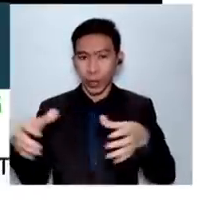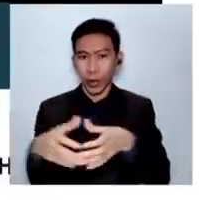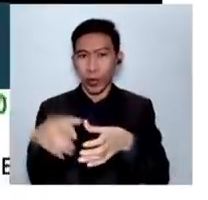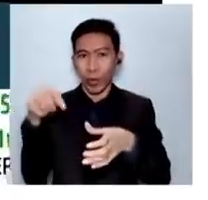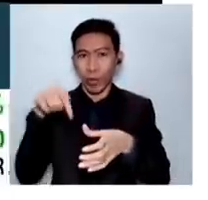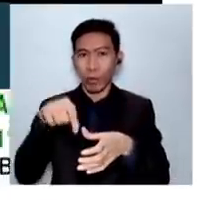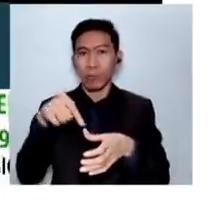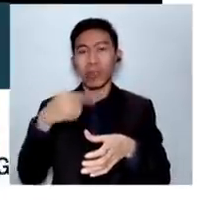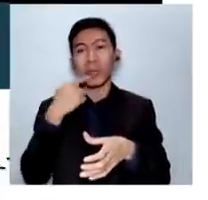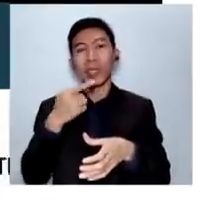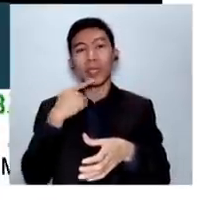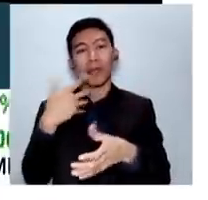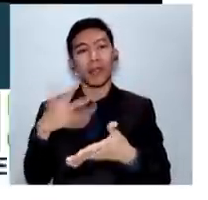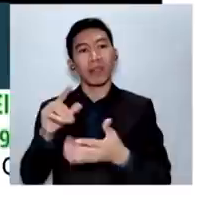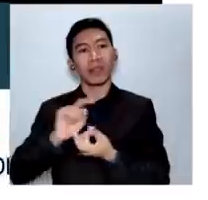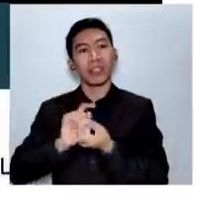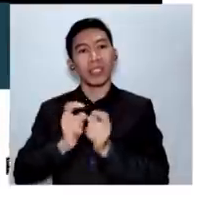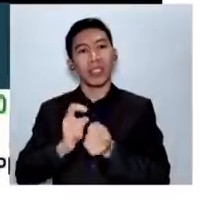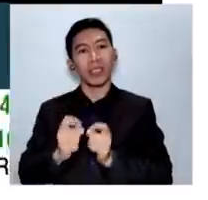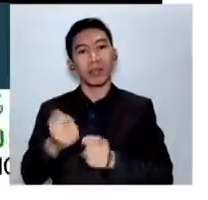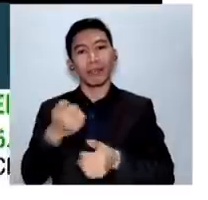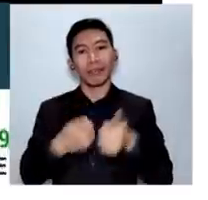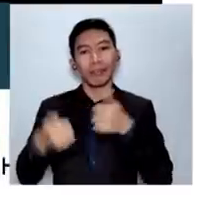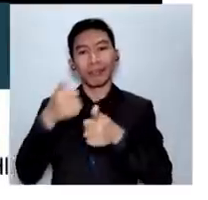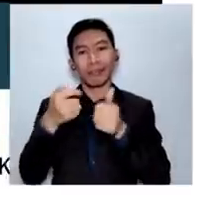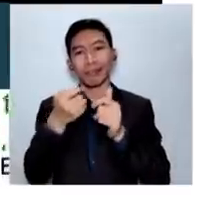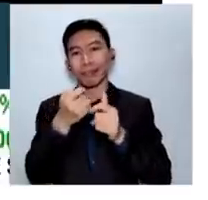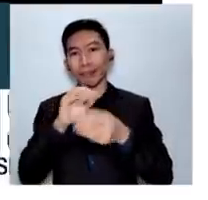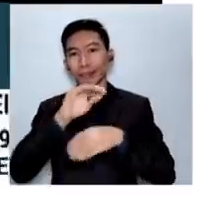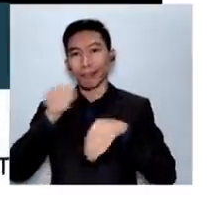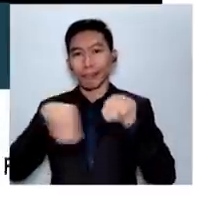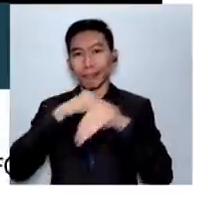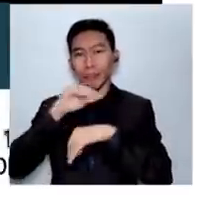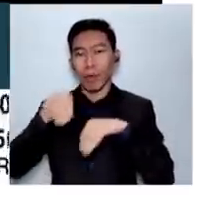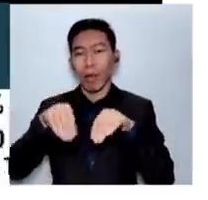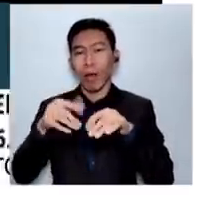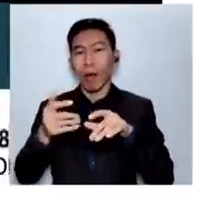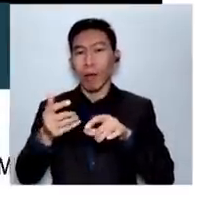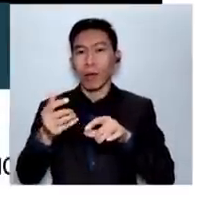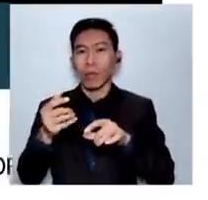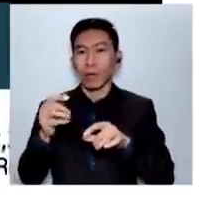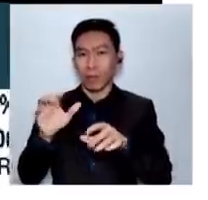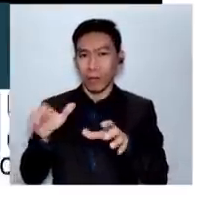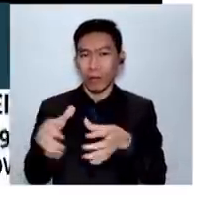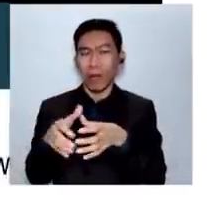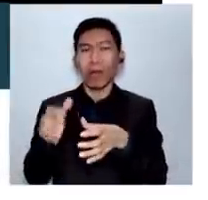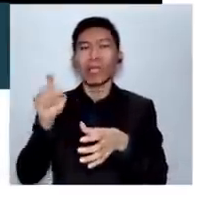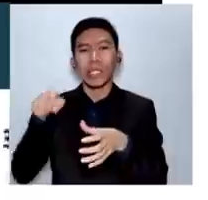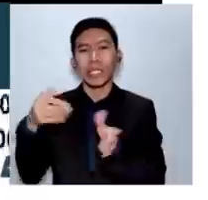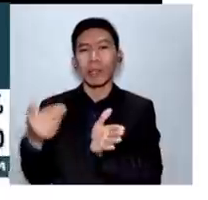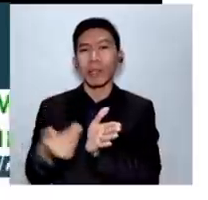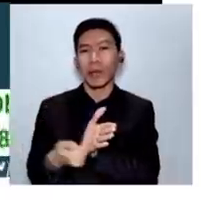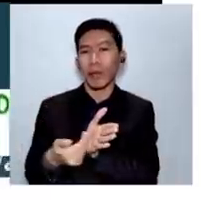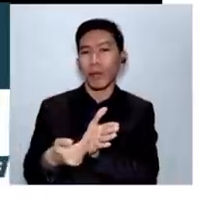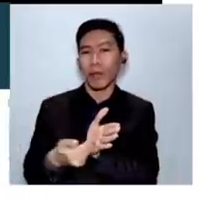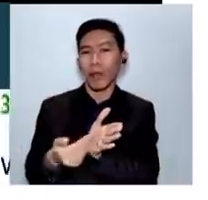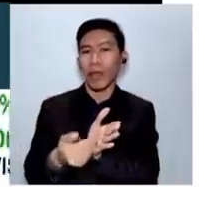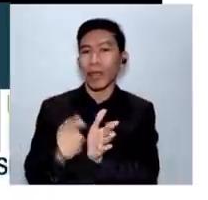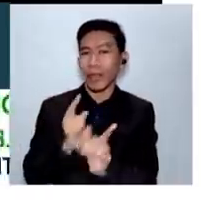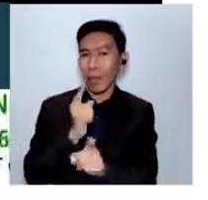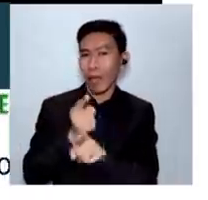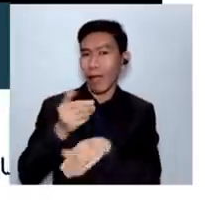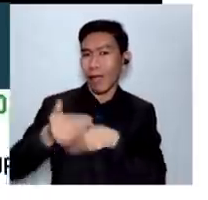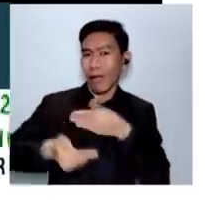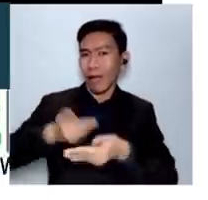have changed the leadership of a certain party, you prove that you did it correctly